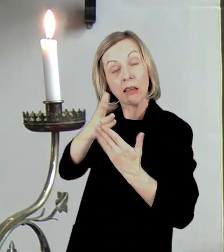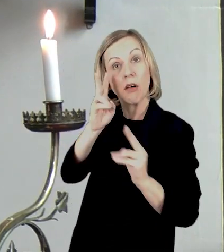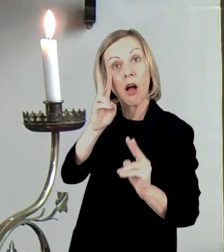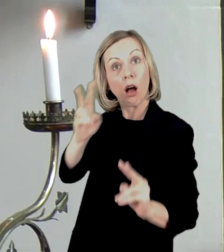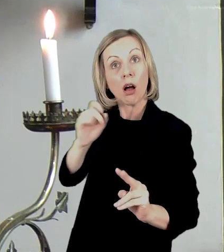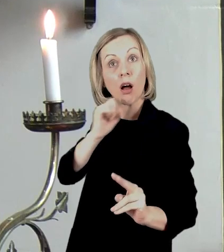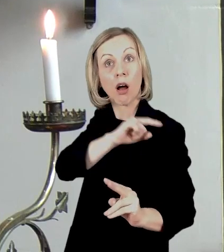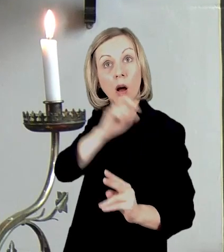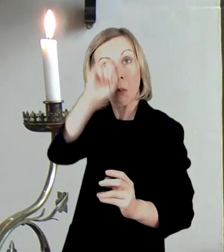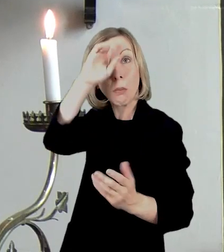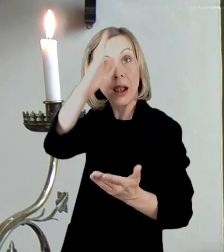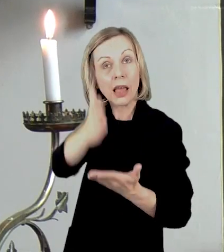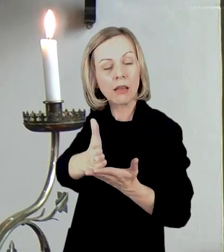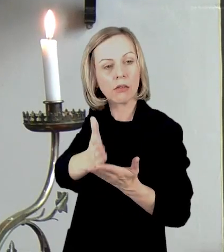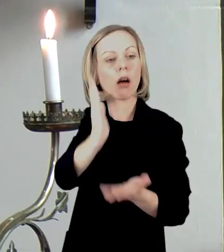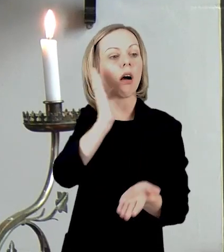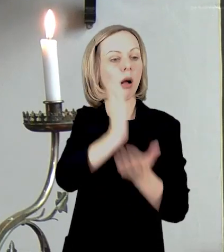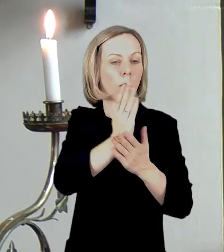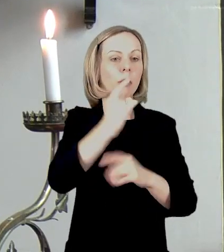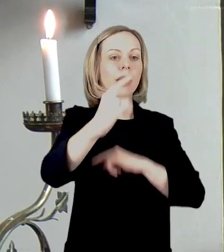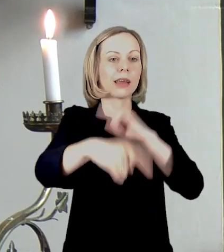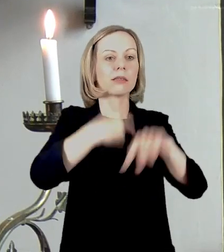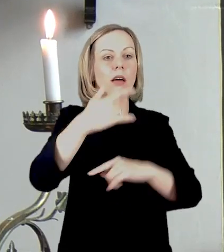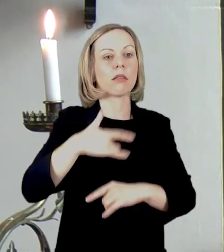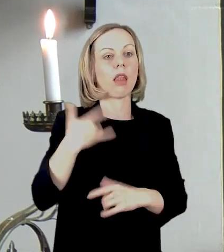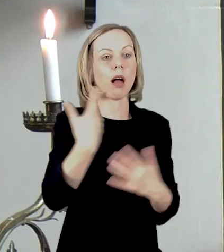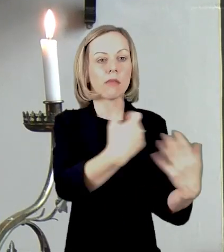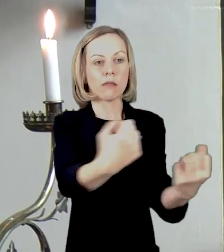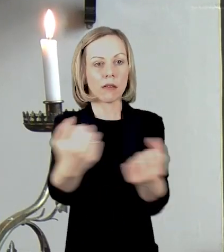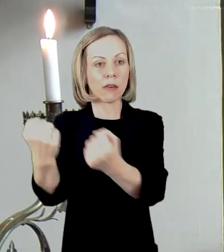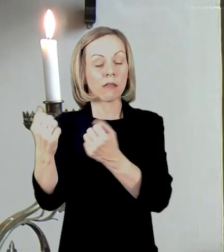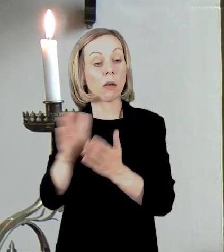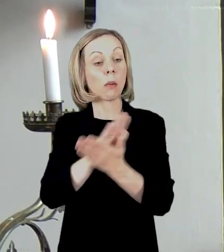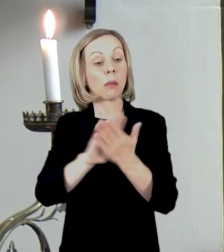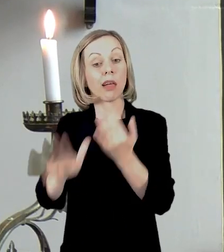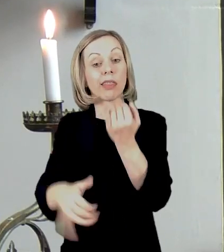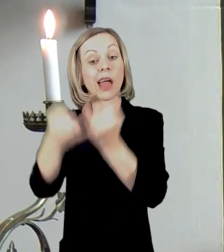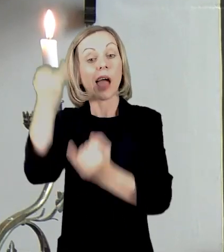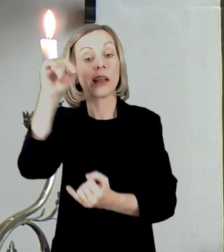eternal life, and I will raise them up on the last day."